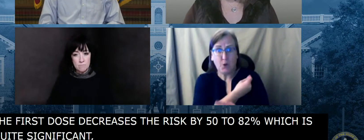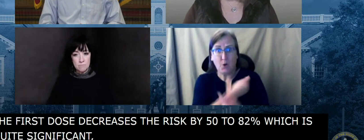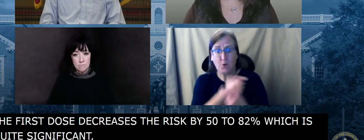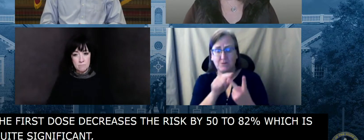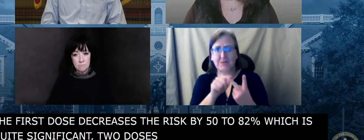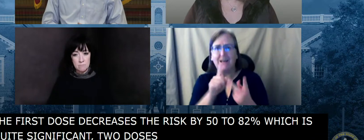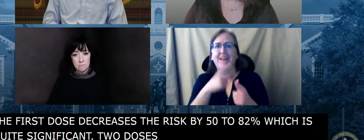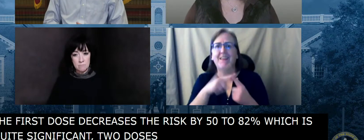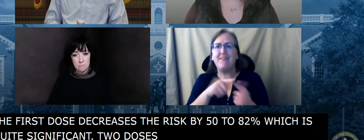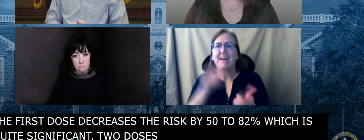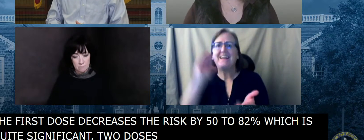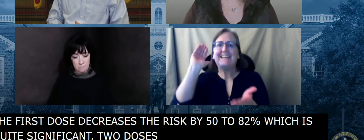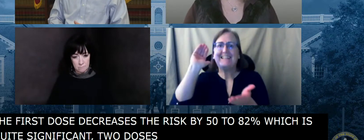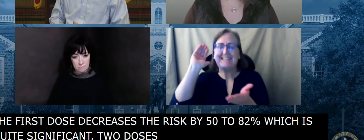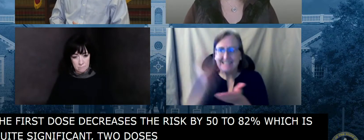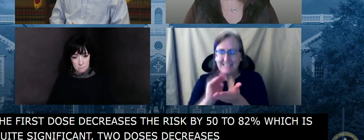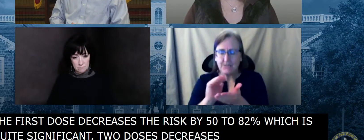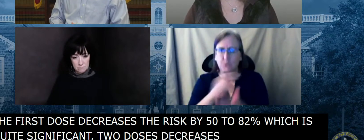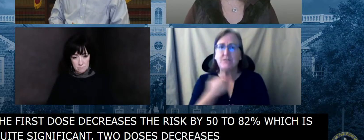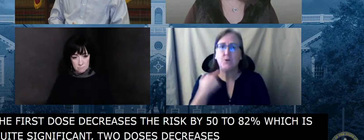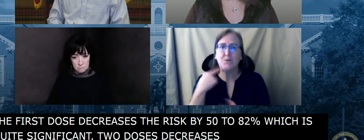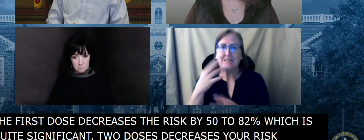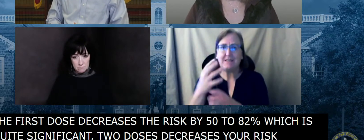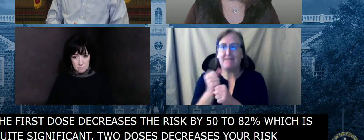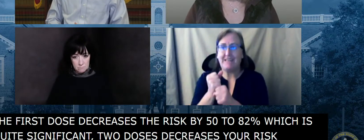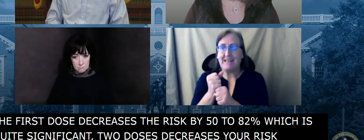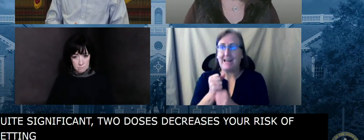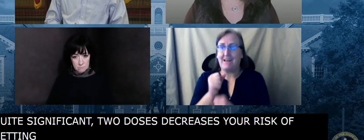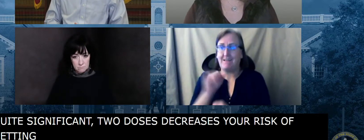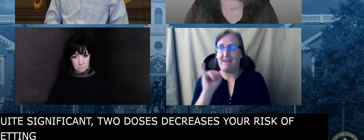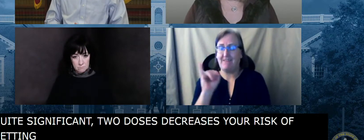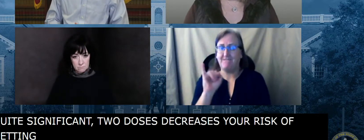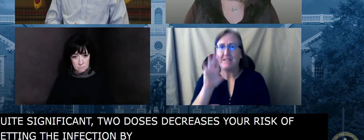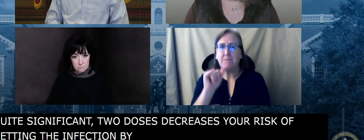decreases your risk of getting the infection by 94%.